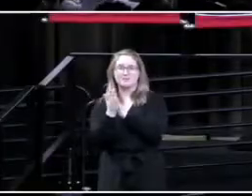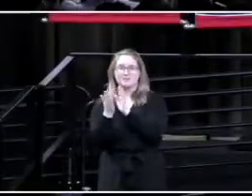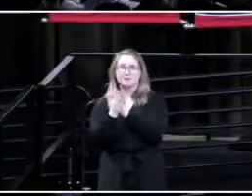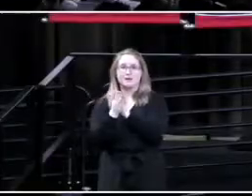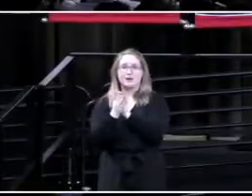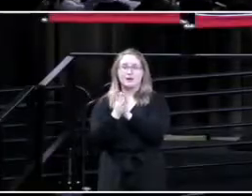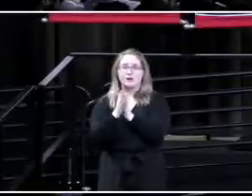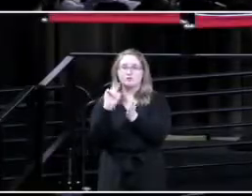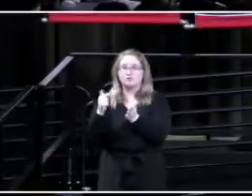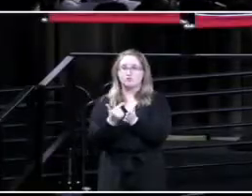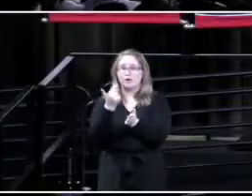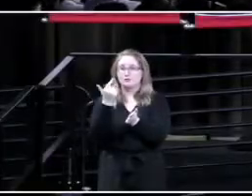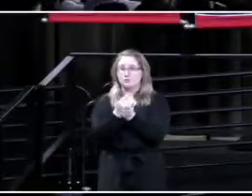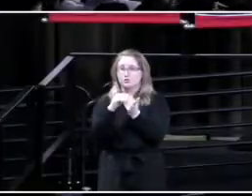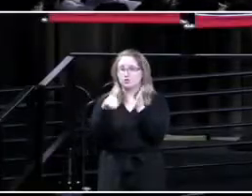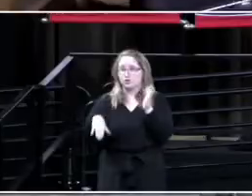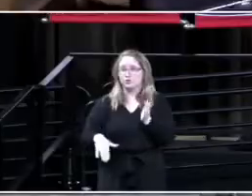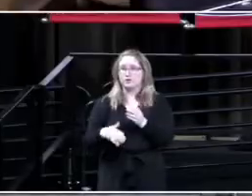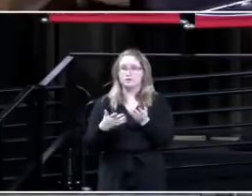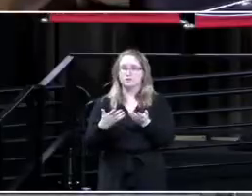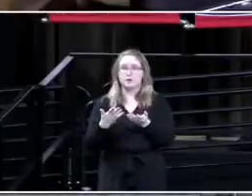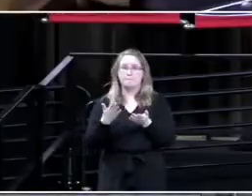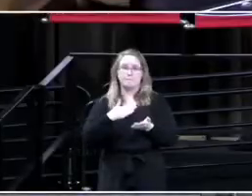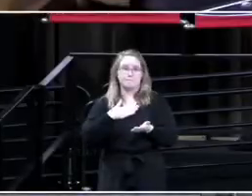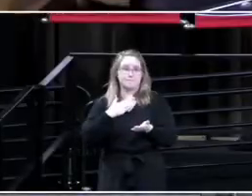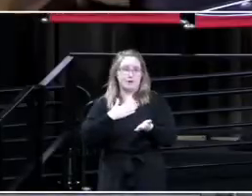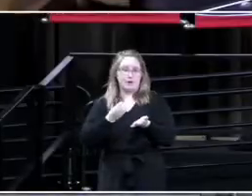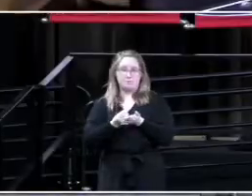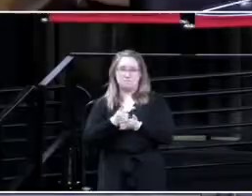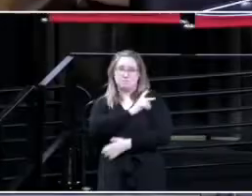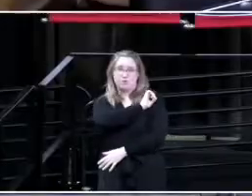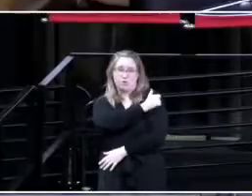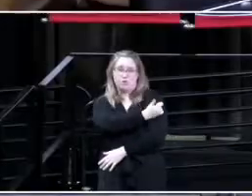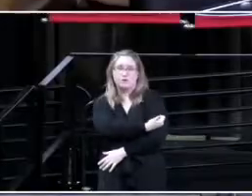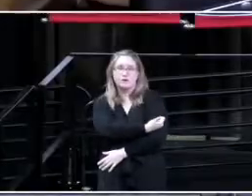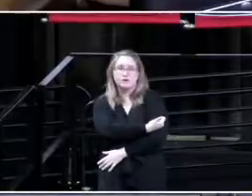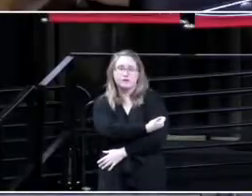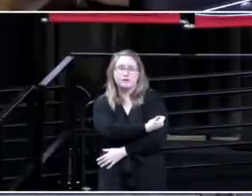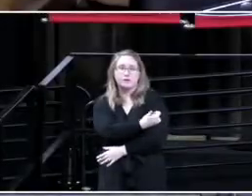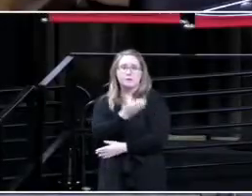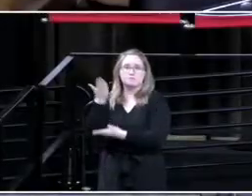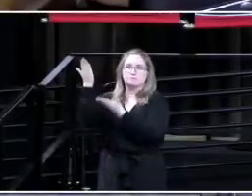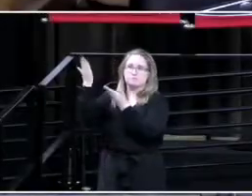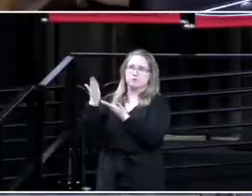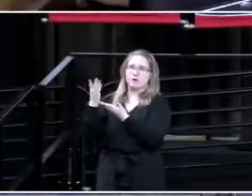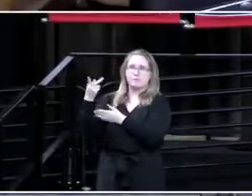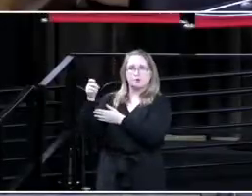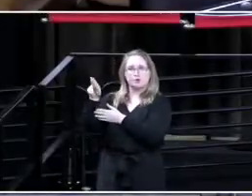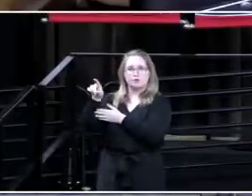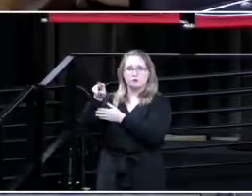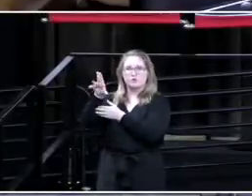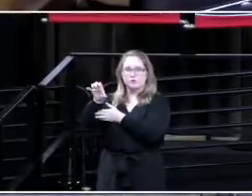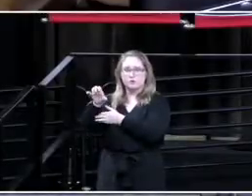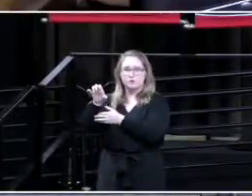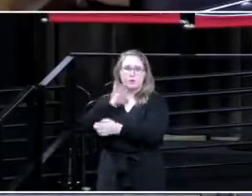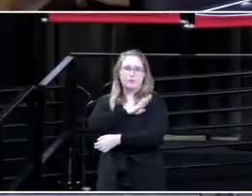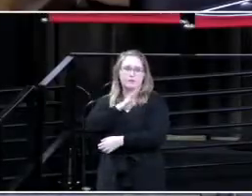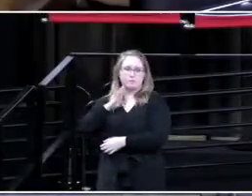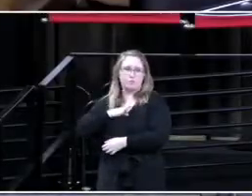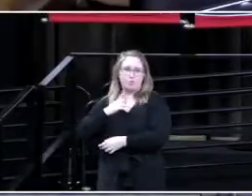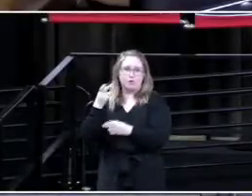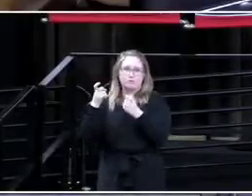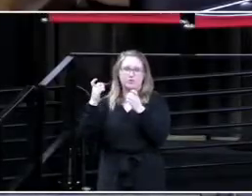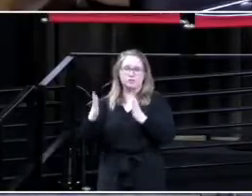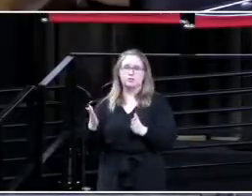Candidates for graduation, by the authority vested in me by Chancellor Perdue and the Board of Regents of the